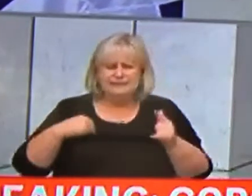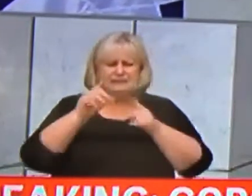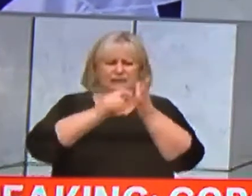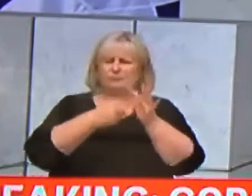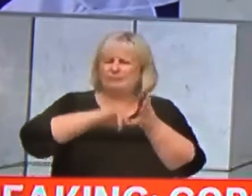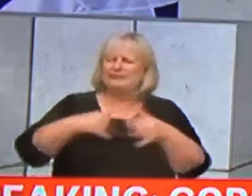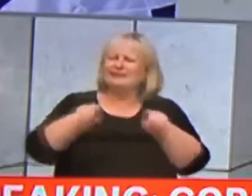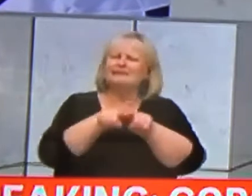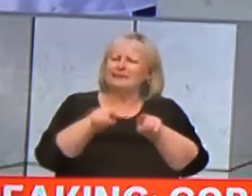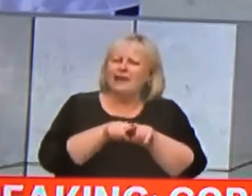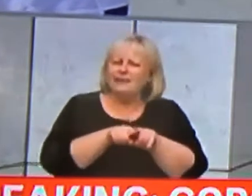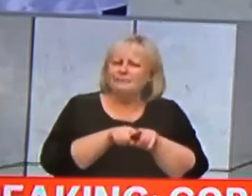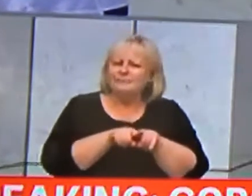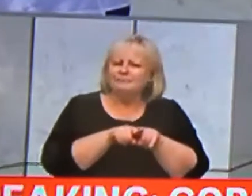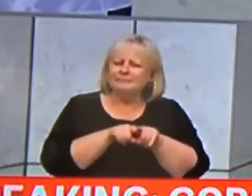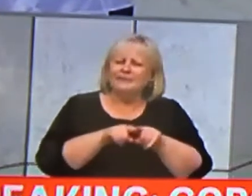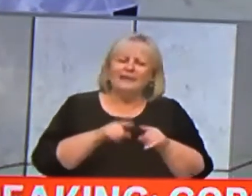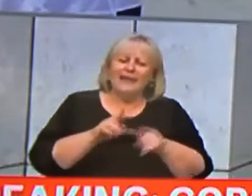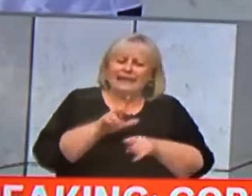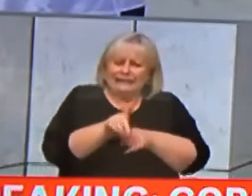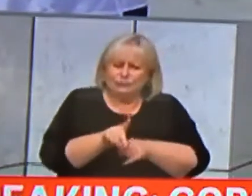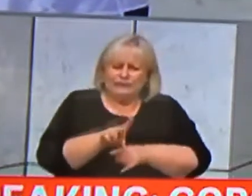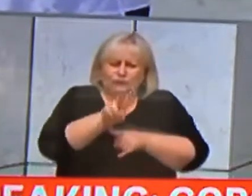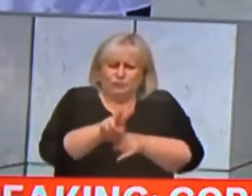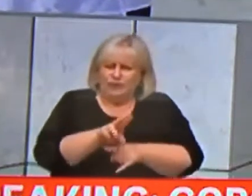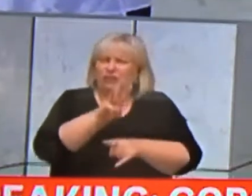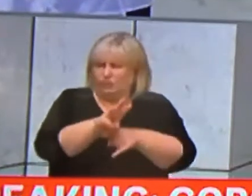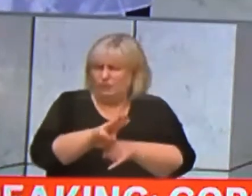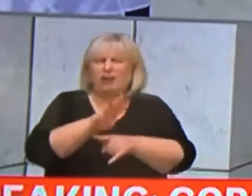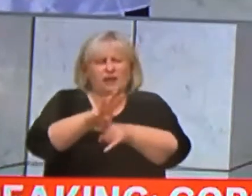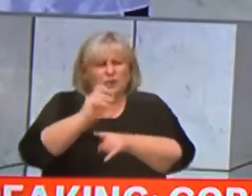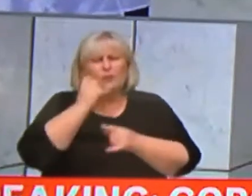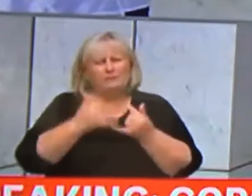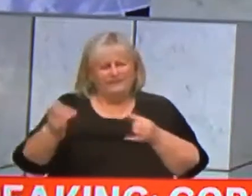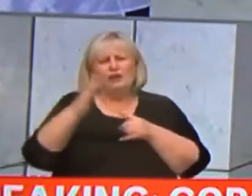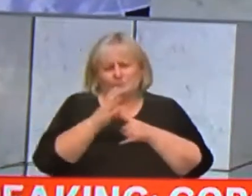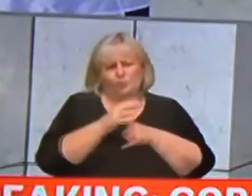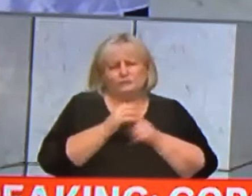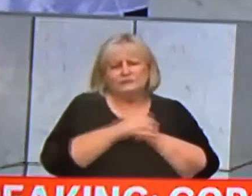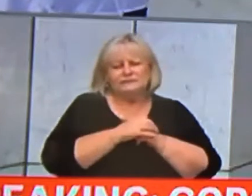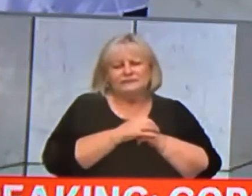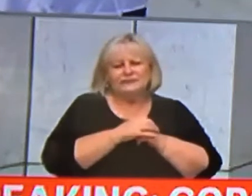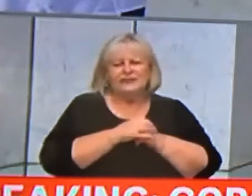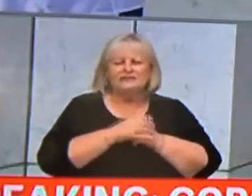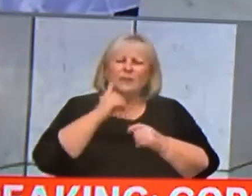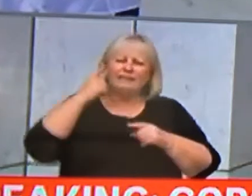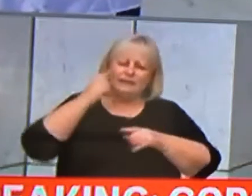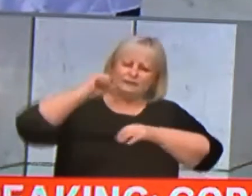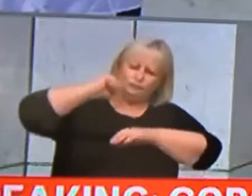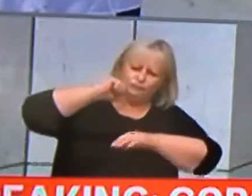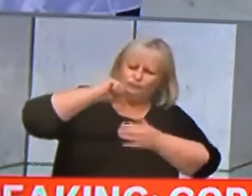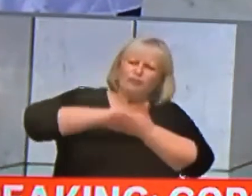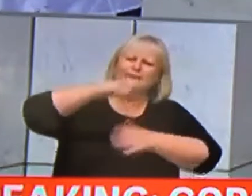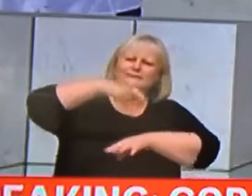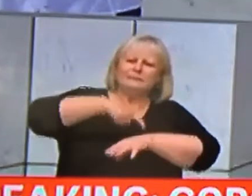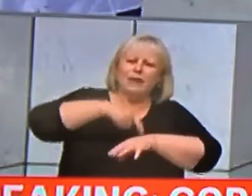The next few weeks will be particularly vital. And so we're getting this together at a time when it is most necessary.